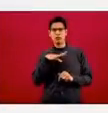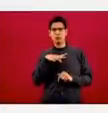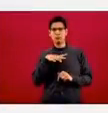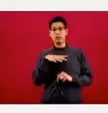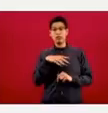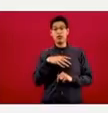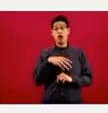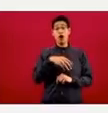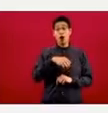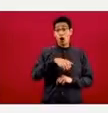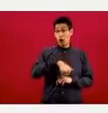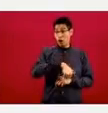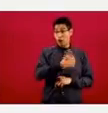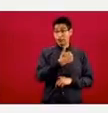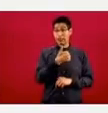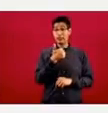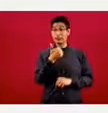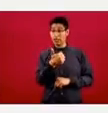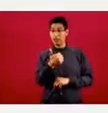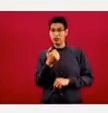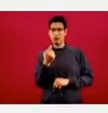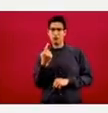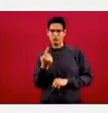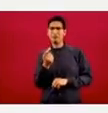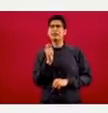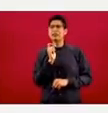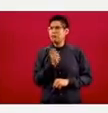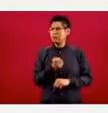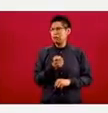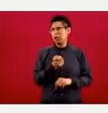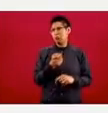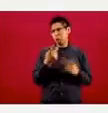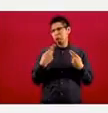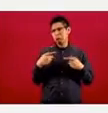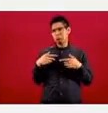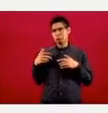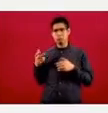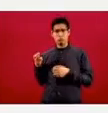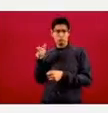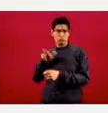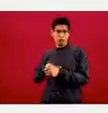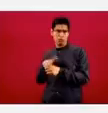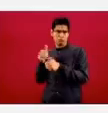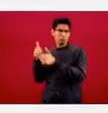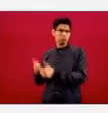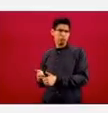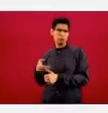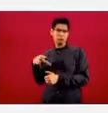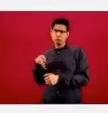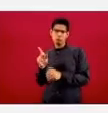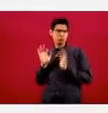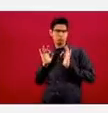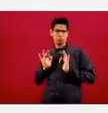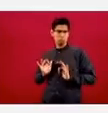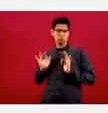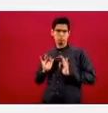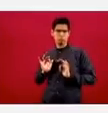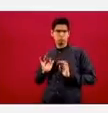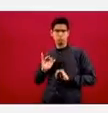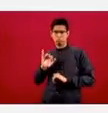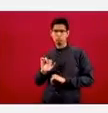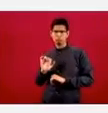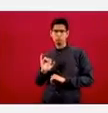take a better look at this 18%, which is itself divided into different percentages. Most of the patients are